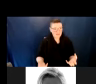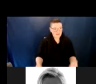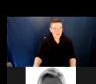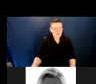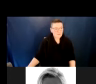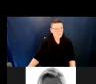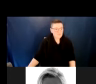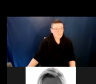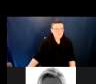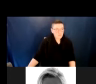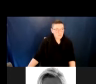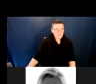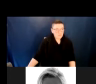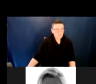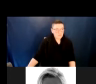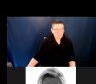abstract.